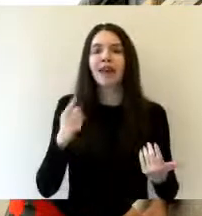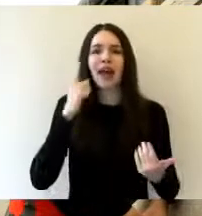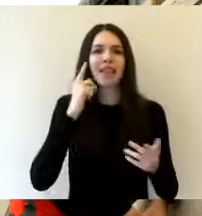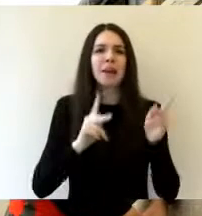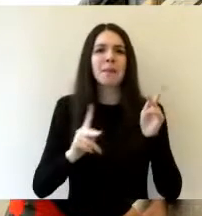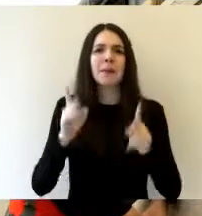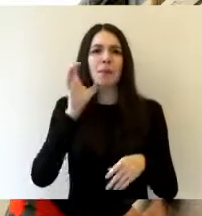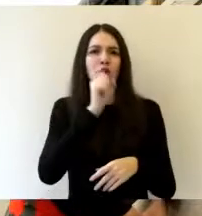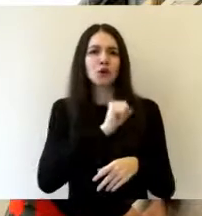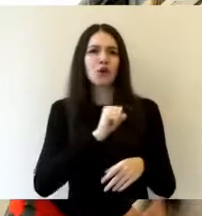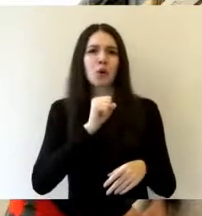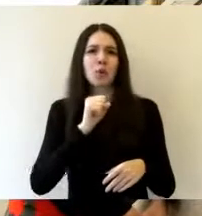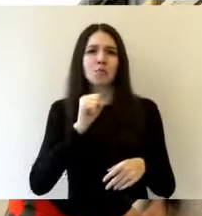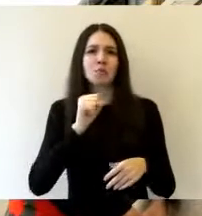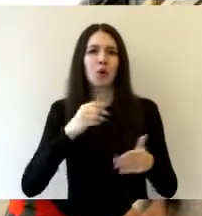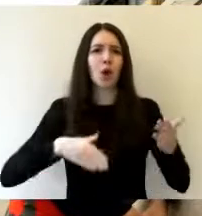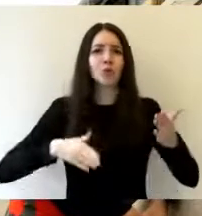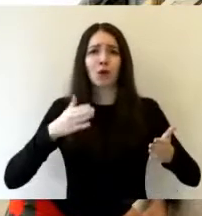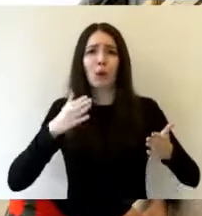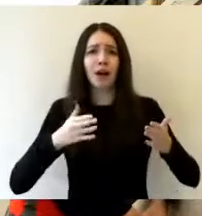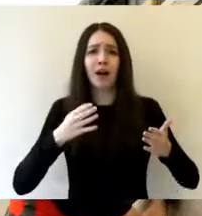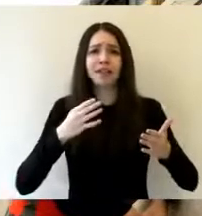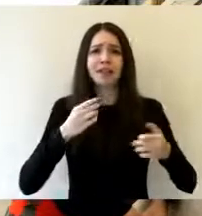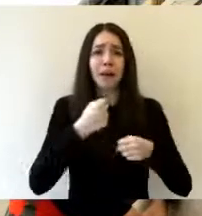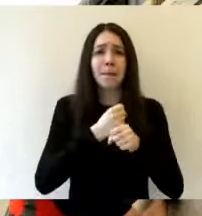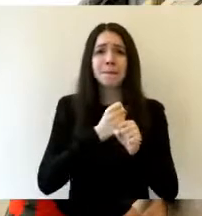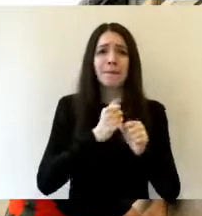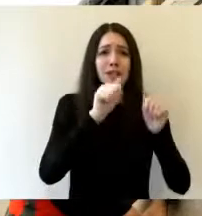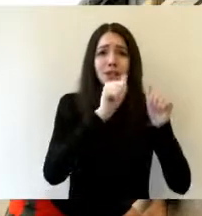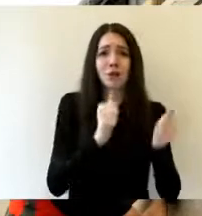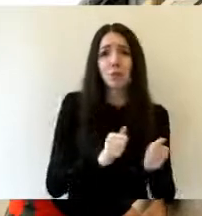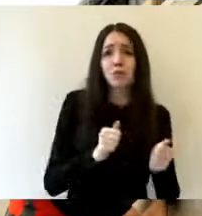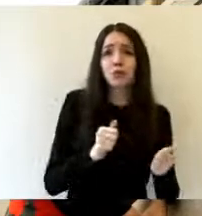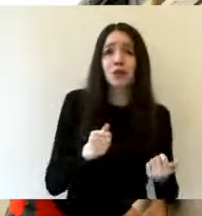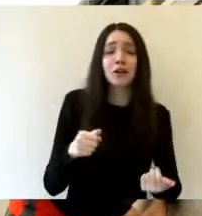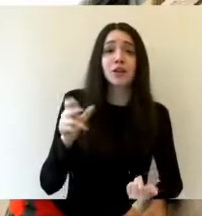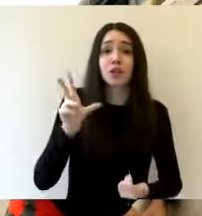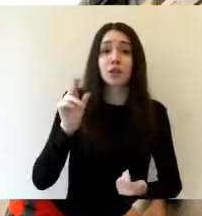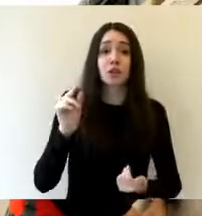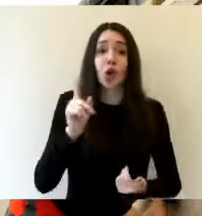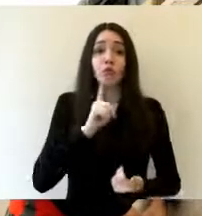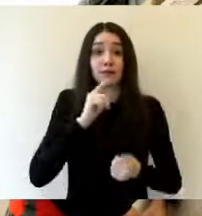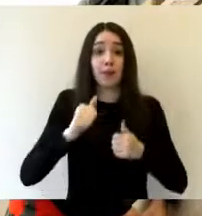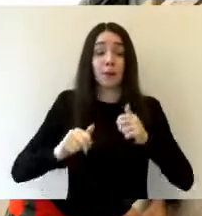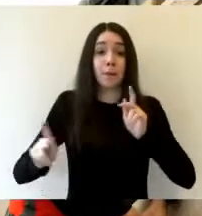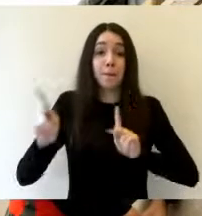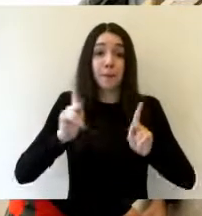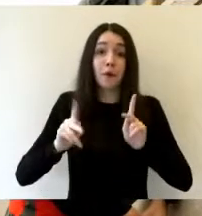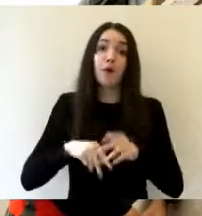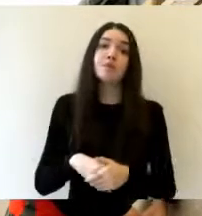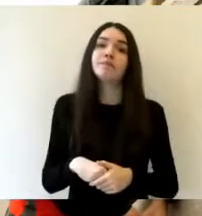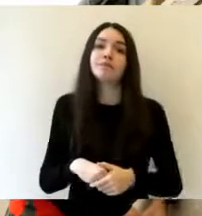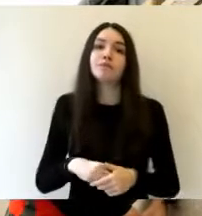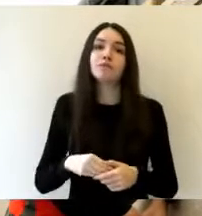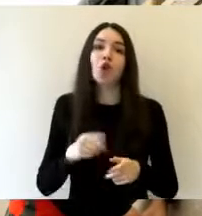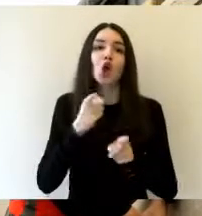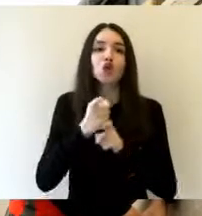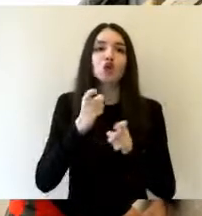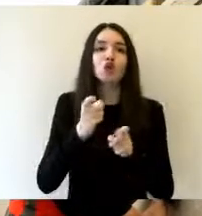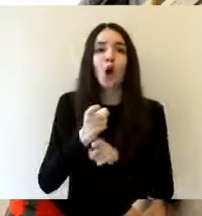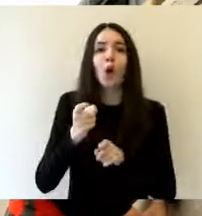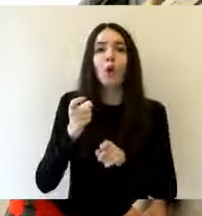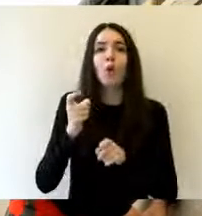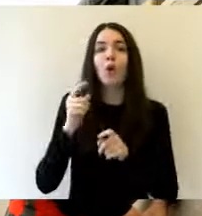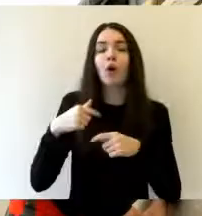robots or lasers. No, they're just done by us. The running joke on site, in a way, was that